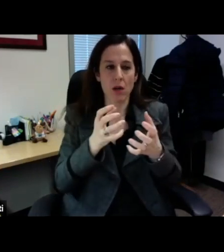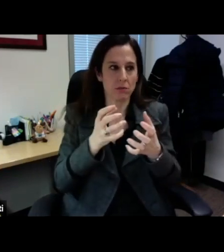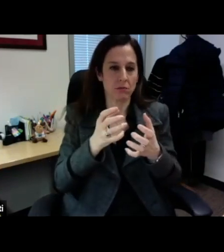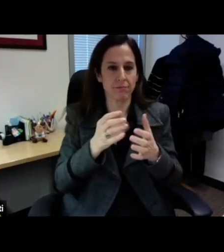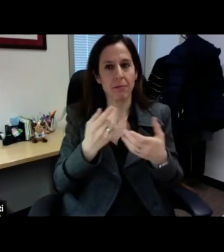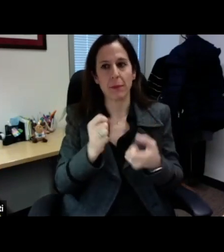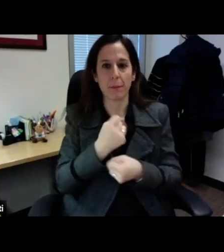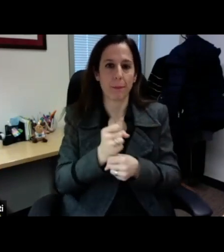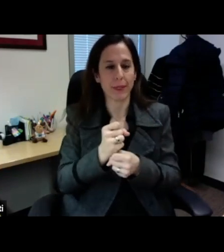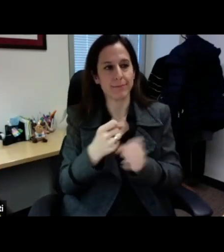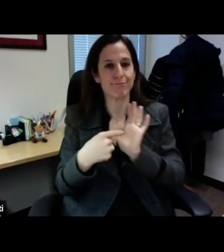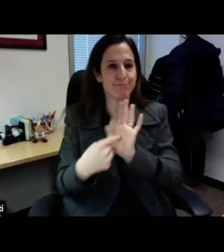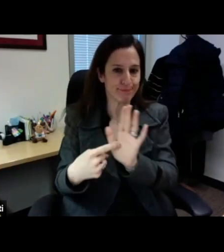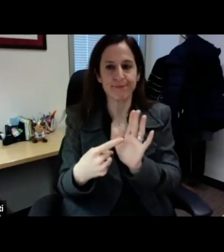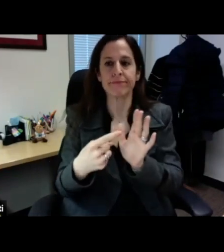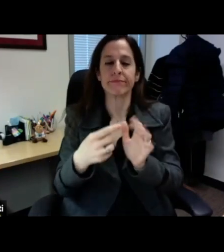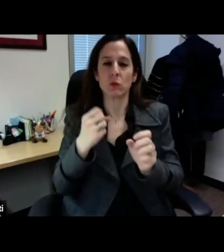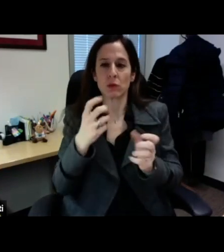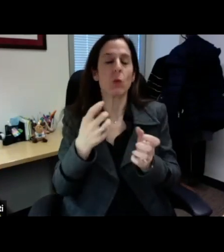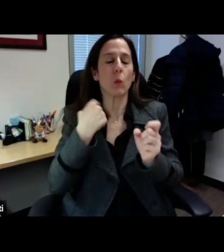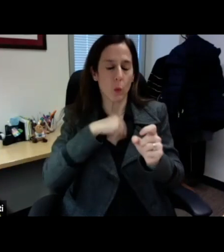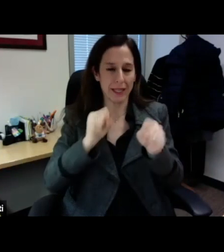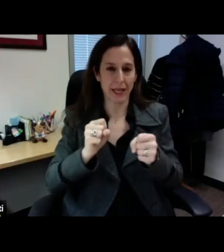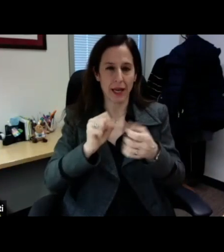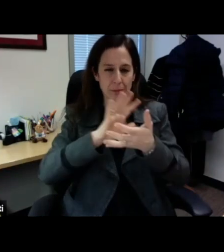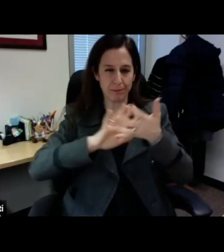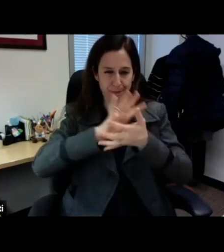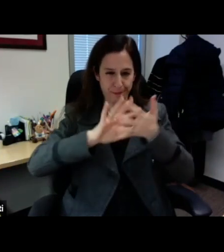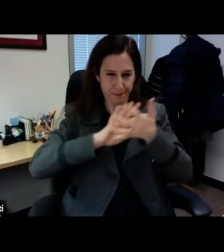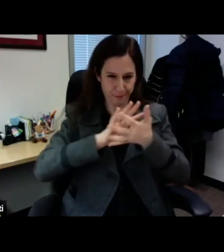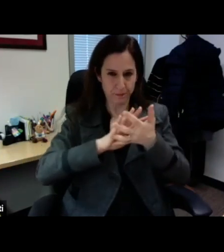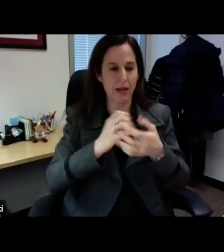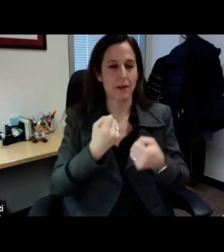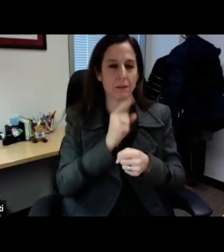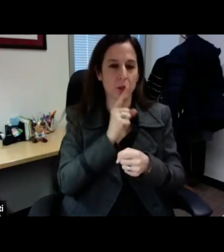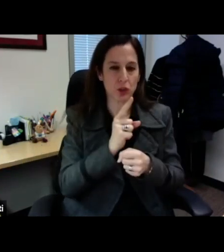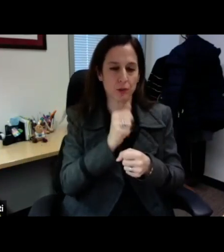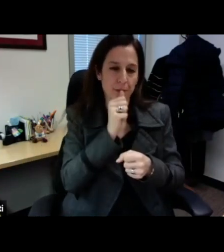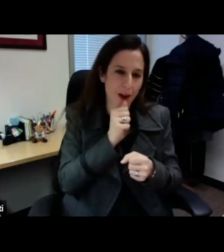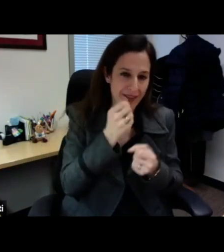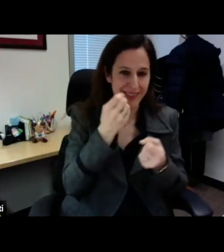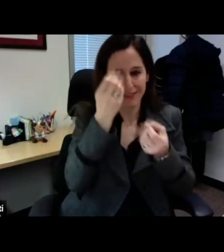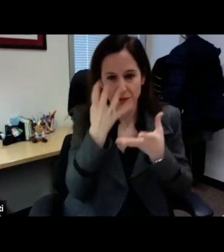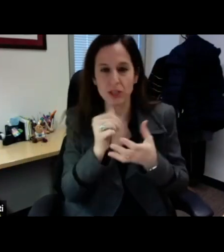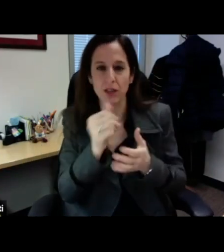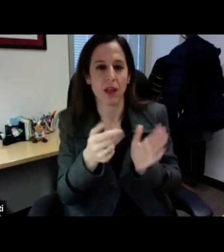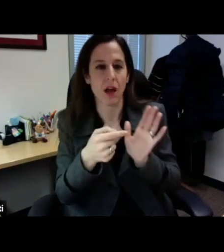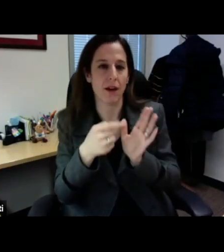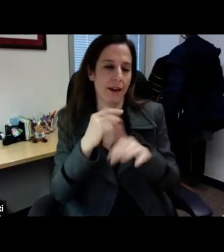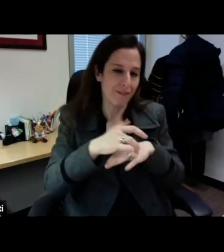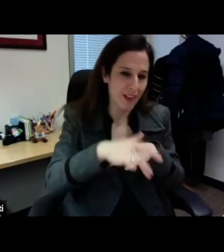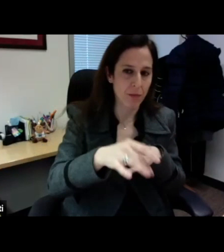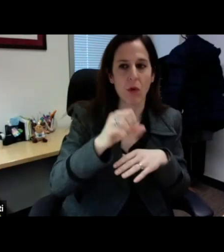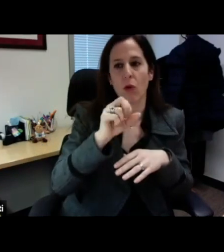that you have in your slides that you want to ensure is made visible, we can, it's not made visible, we can make